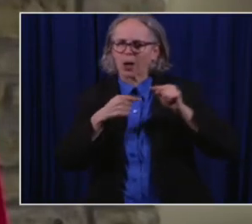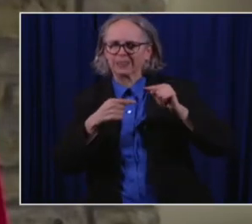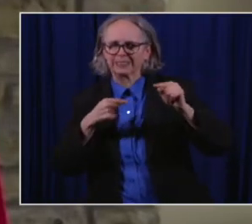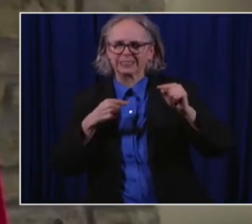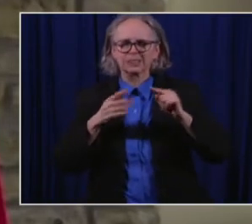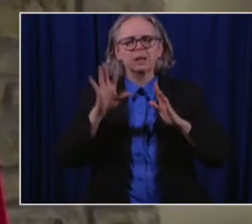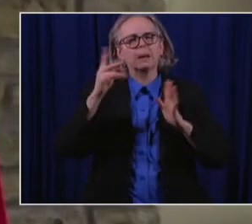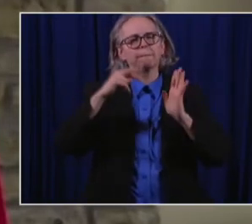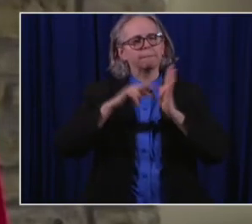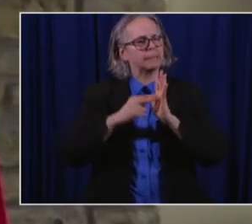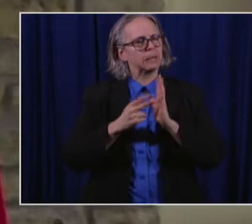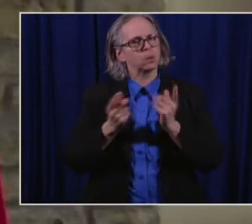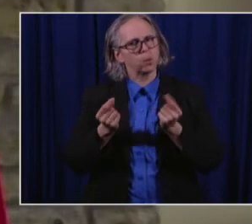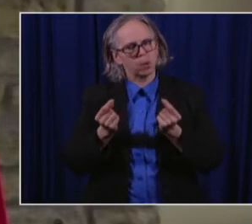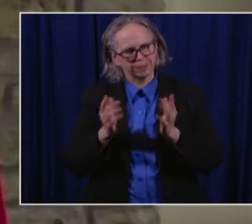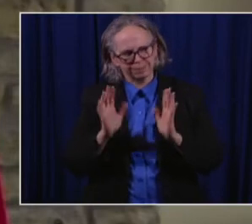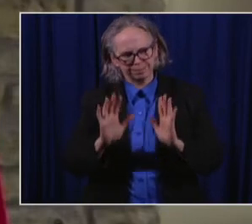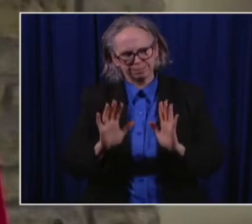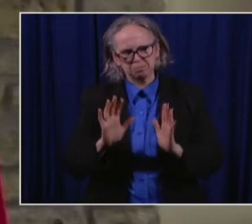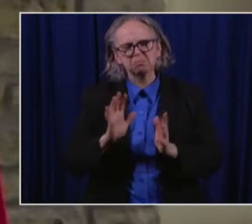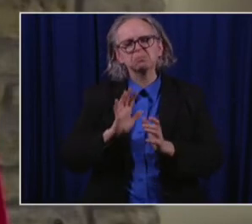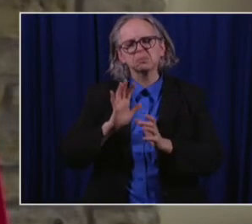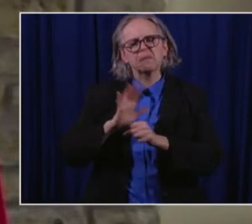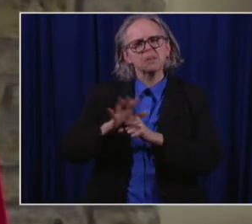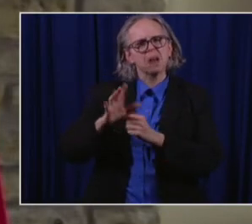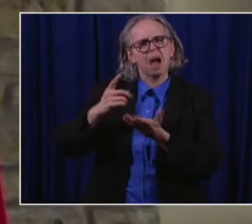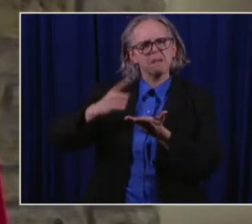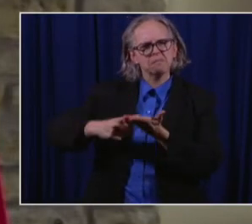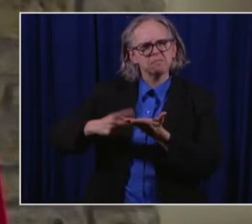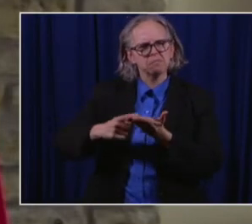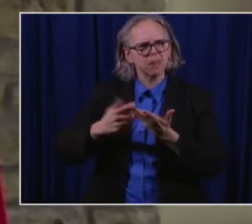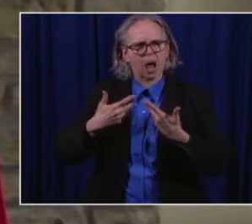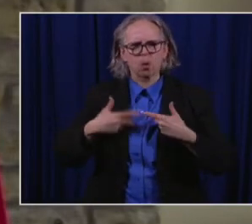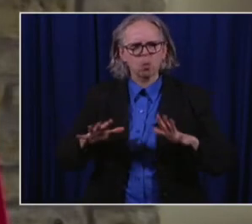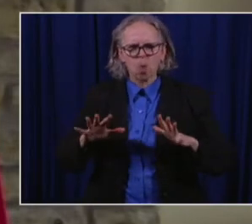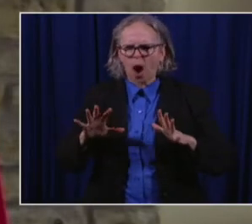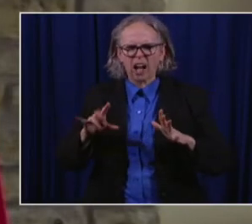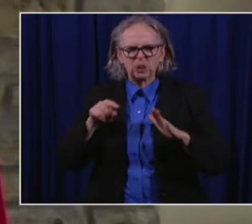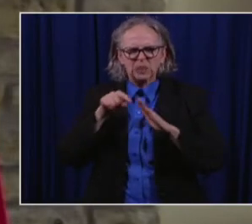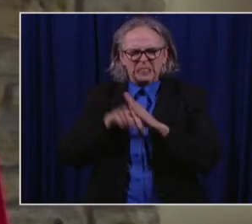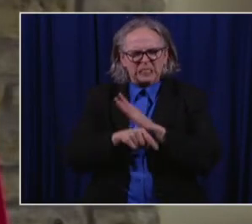that. I mean, I've said what I have to say about,